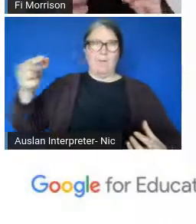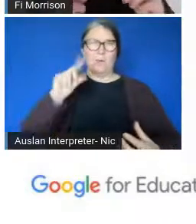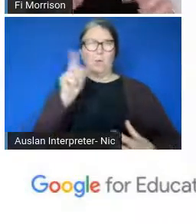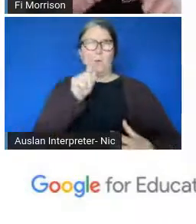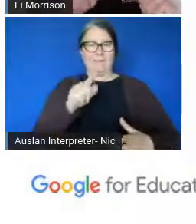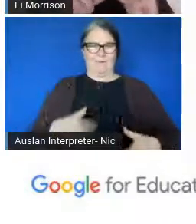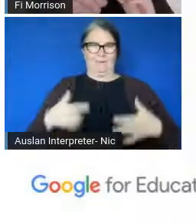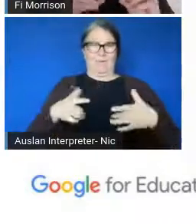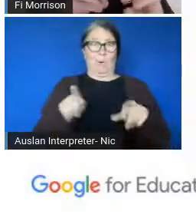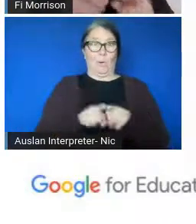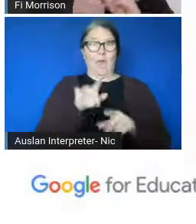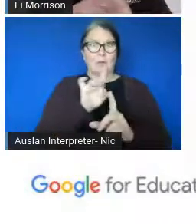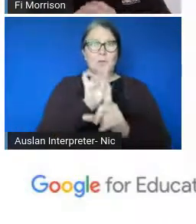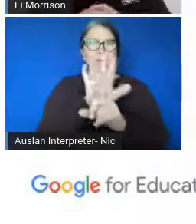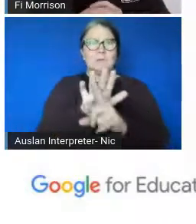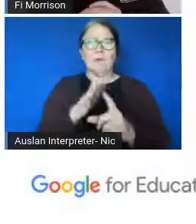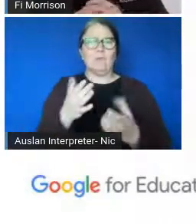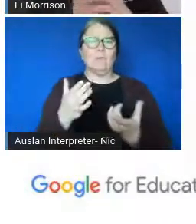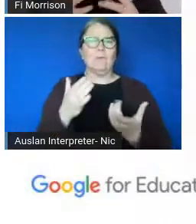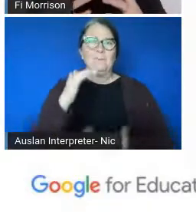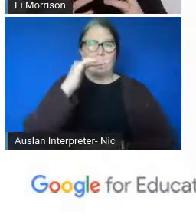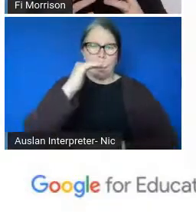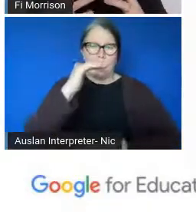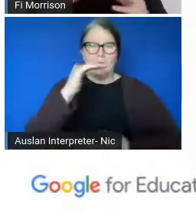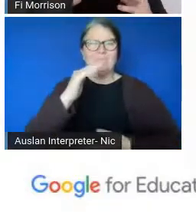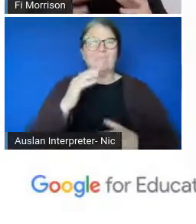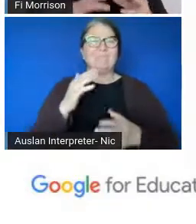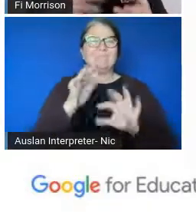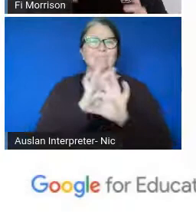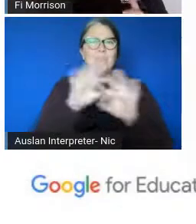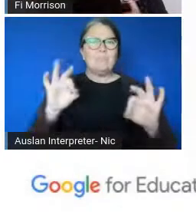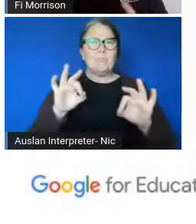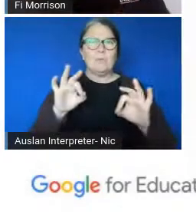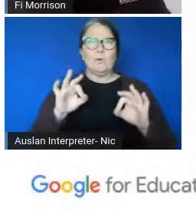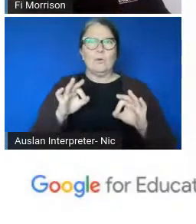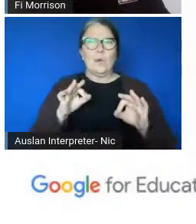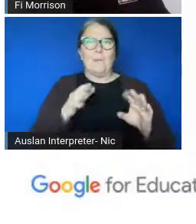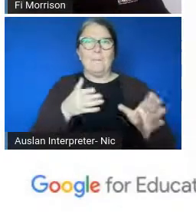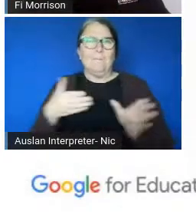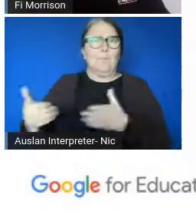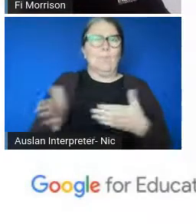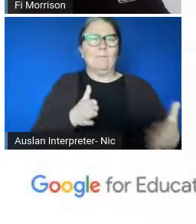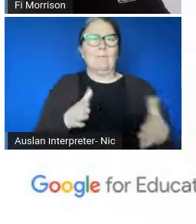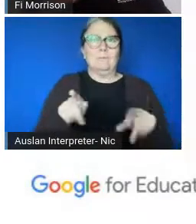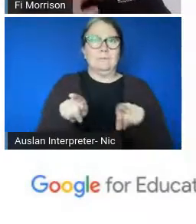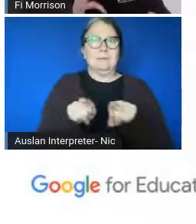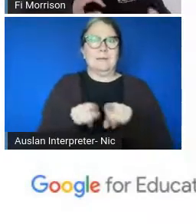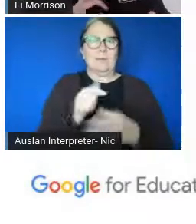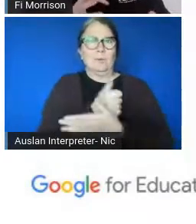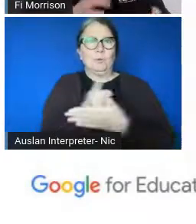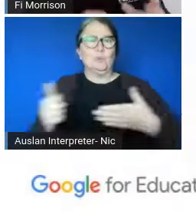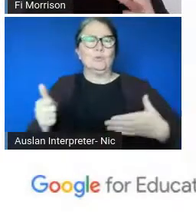fingers? You can't quite get the bits and pieces out. So really, again, you're putting yourself in somebody else's shoes,